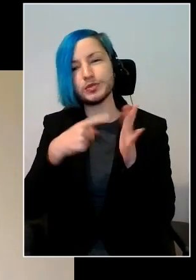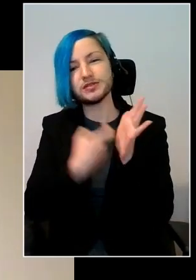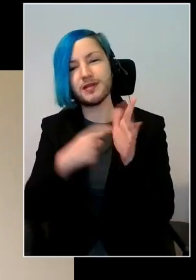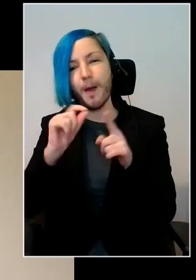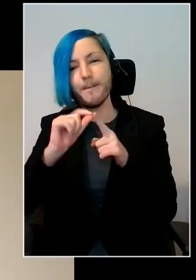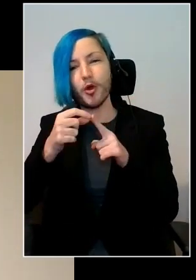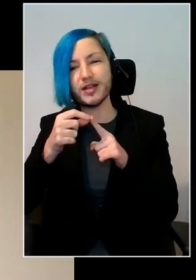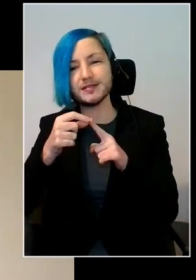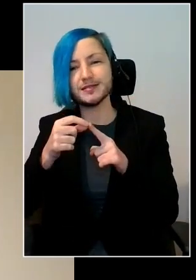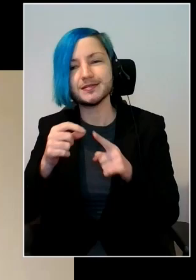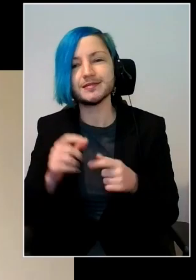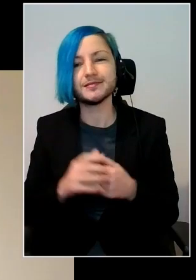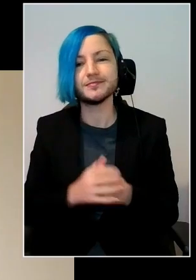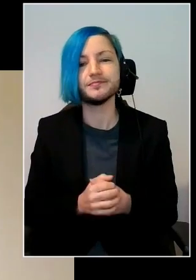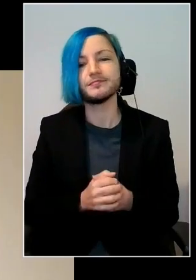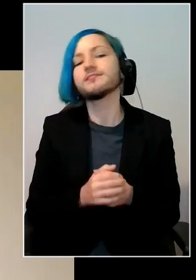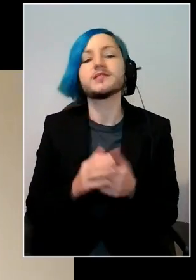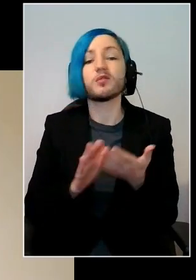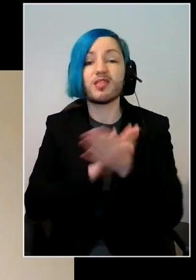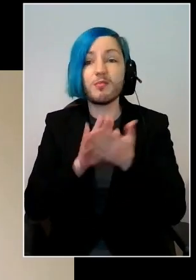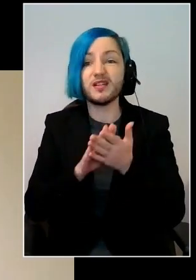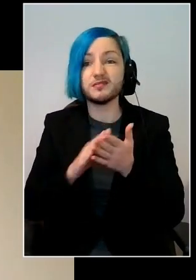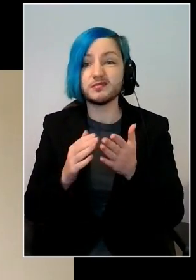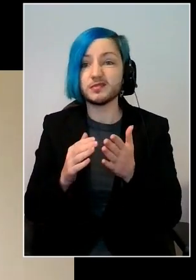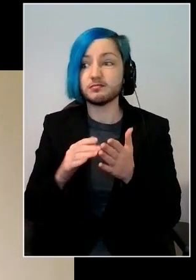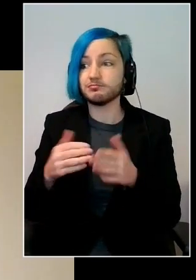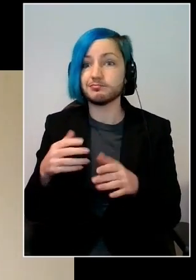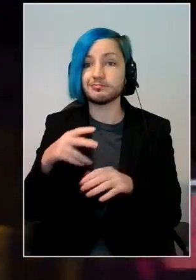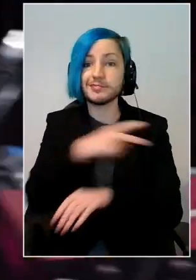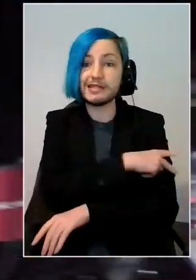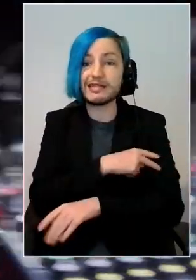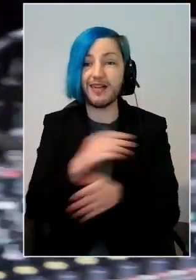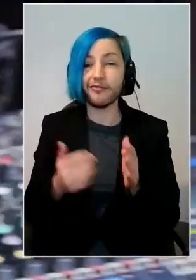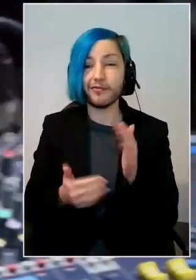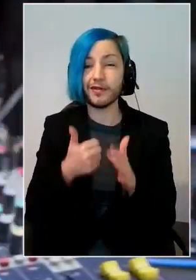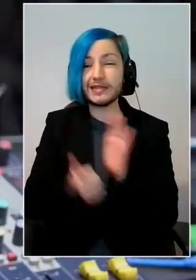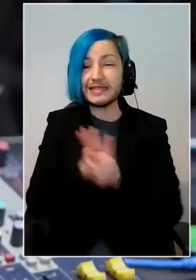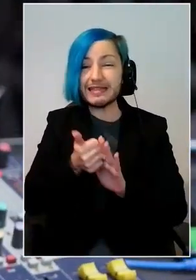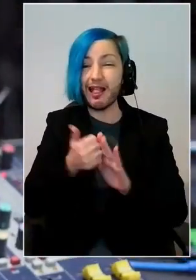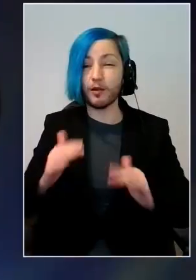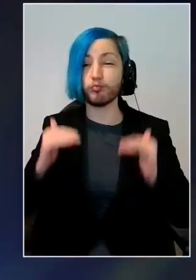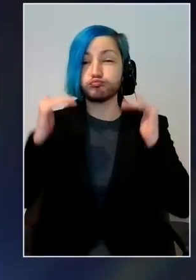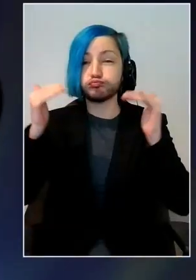talent pipeline of skilled employees for the future as well.